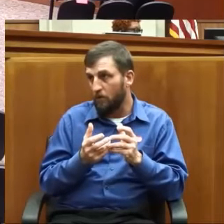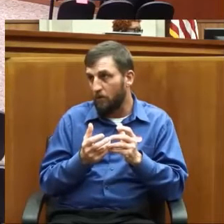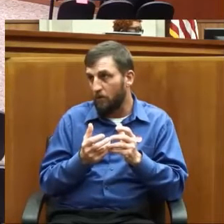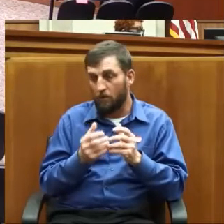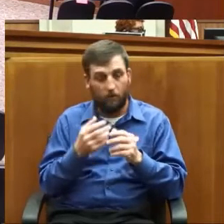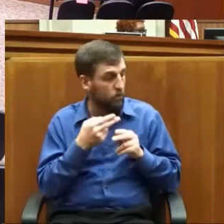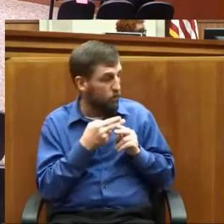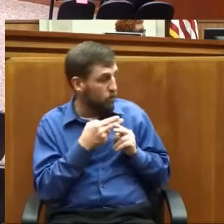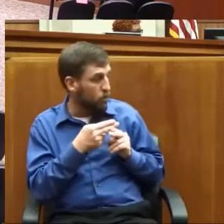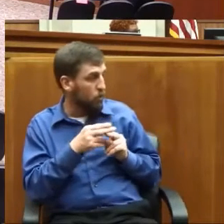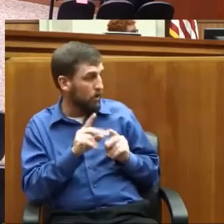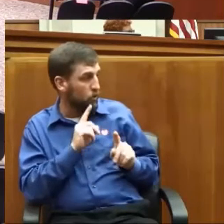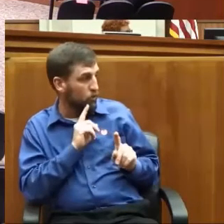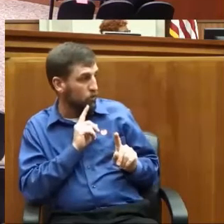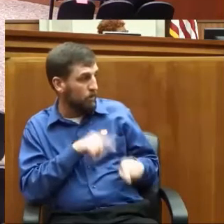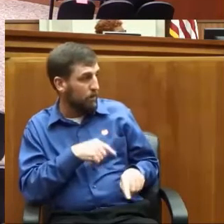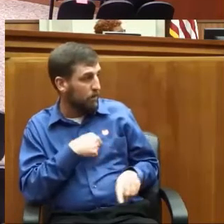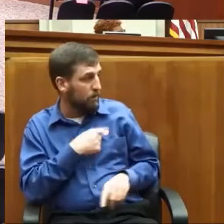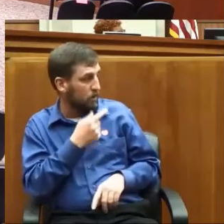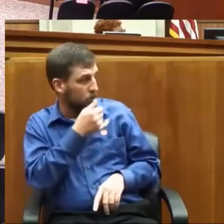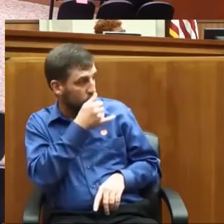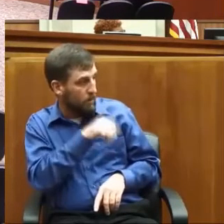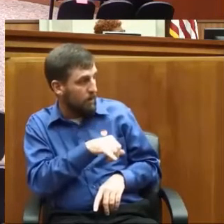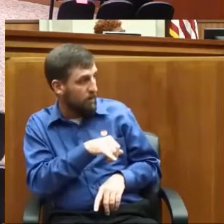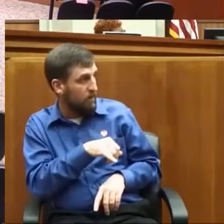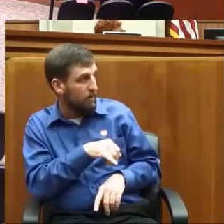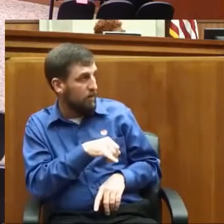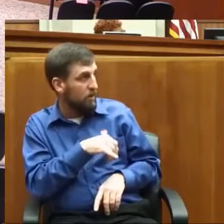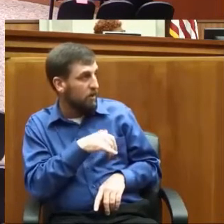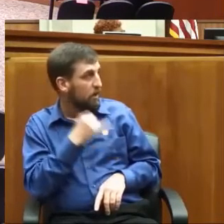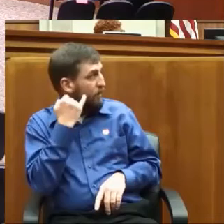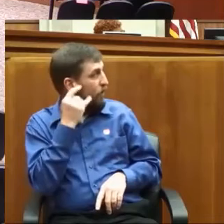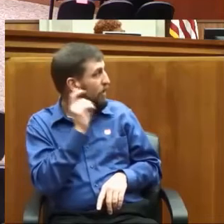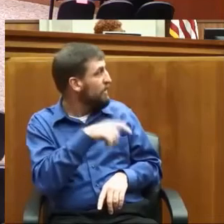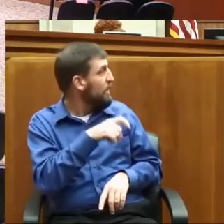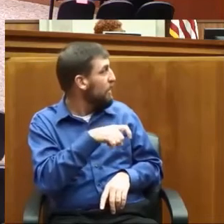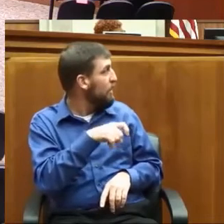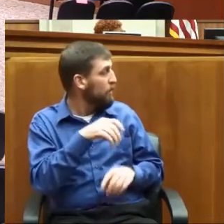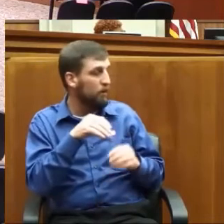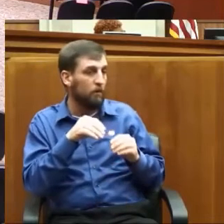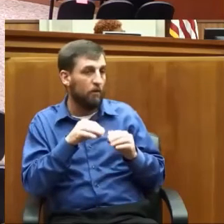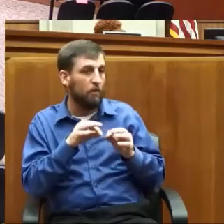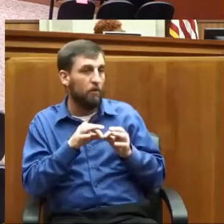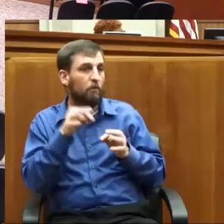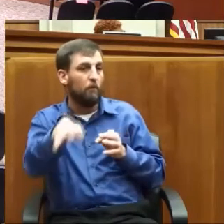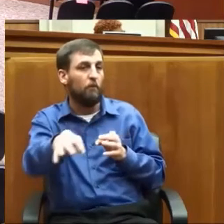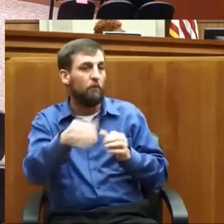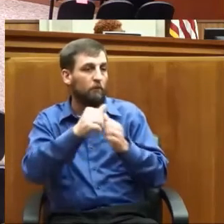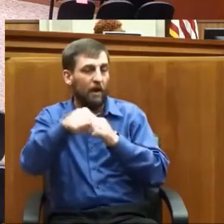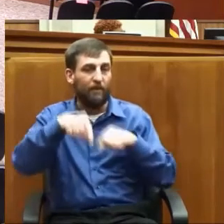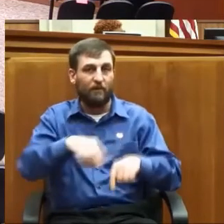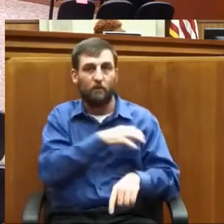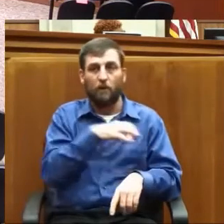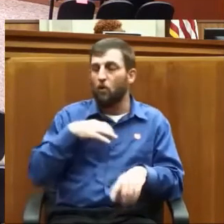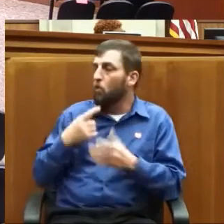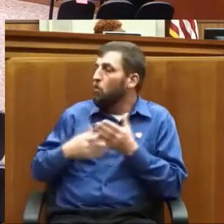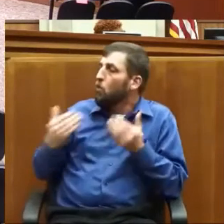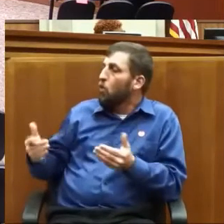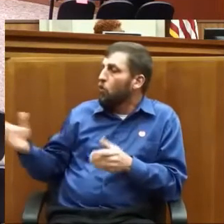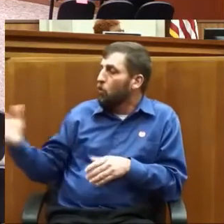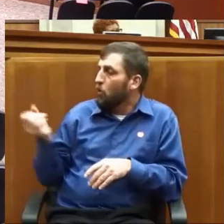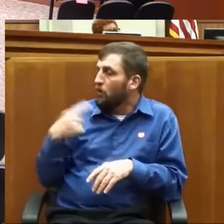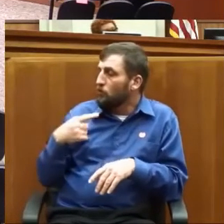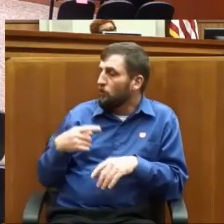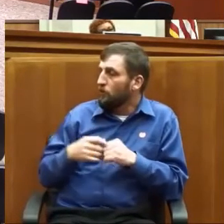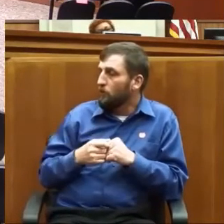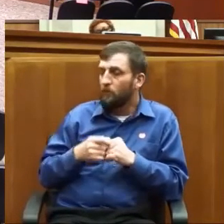it? If it's a quick response, I don't mind asking now. Let's see, if we need to move it beyond this committee, we'll do so. Go ahead with your question, sir. I